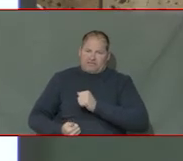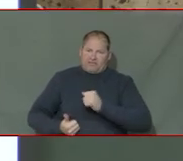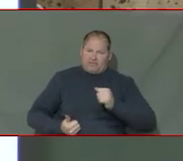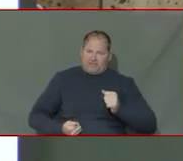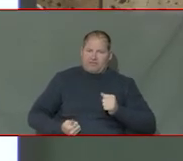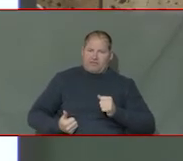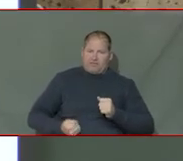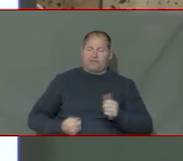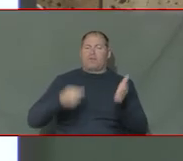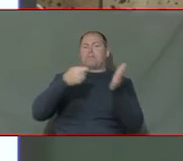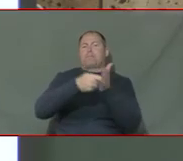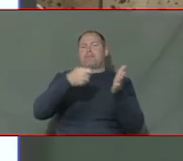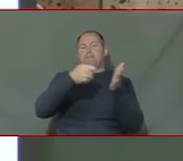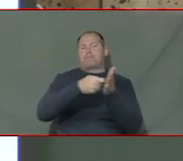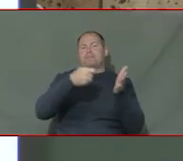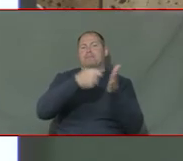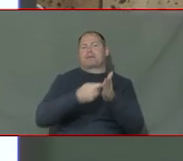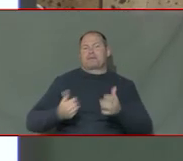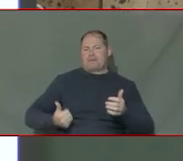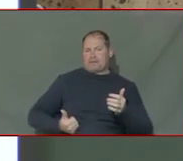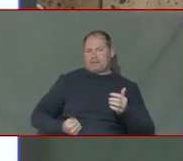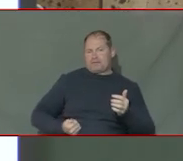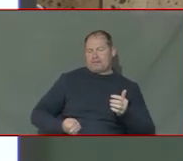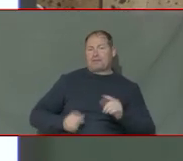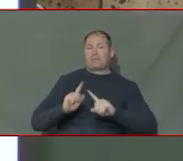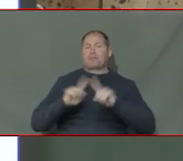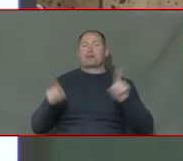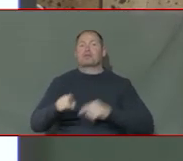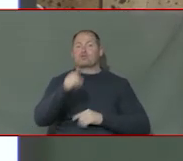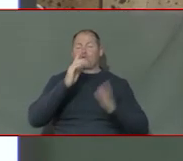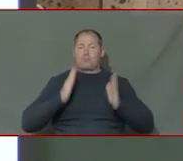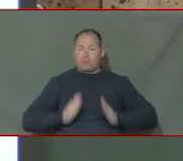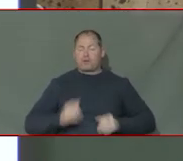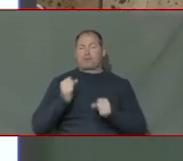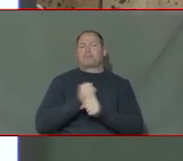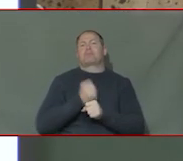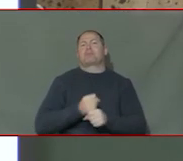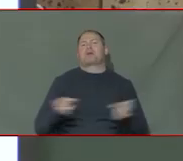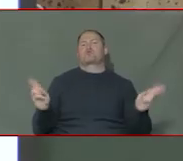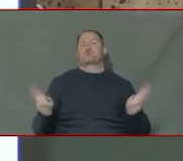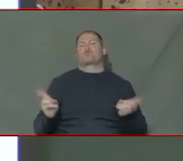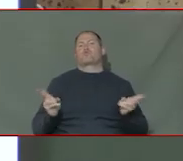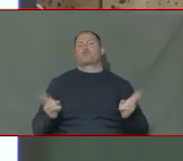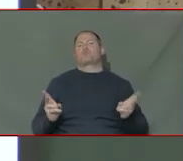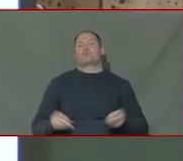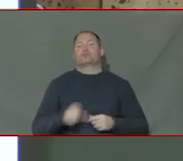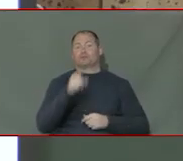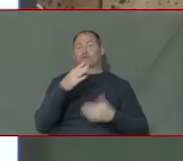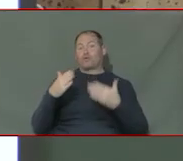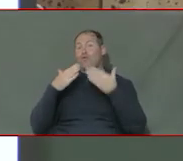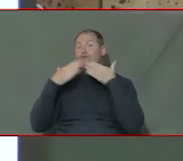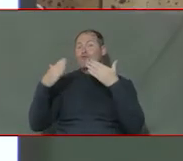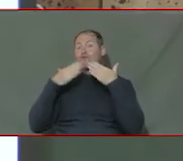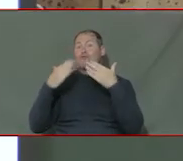buy from the pharmacy. But fortunately, your body is producing it naturally. You see, you've got reason to be grateful. All right.